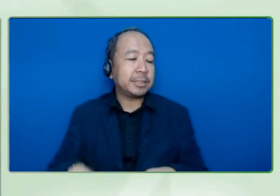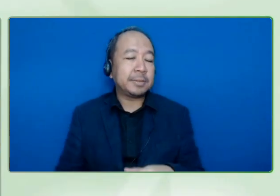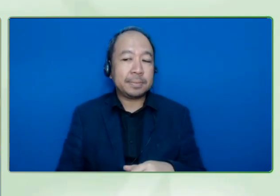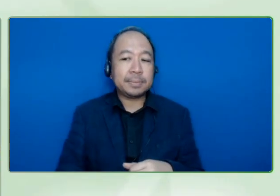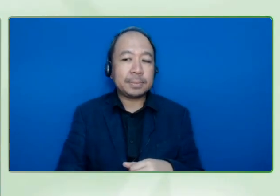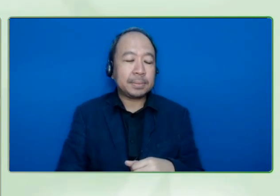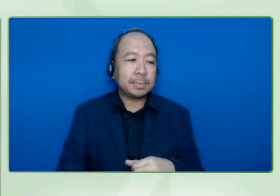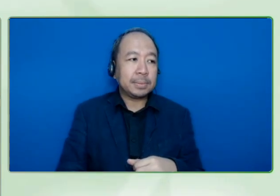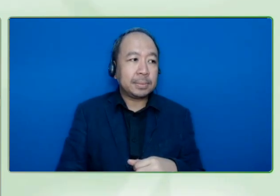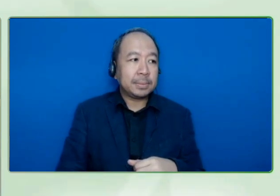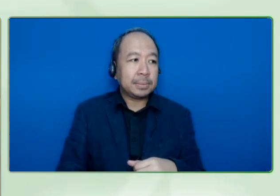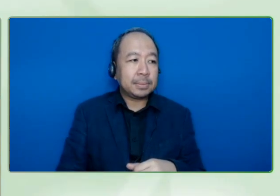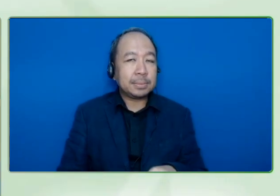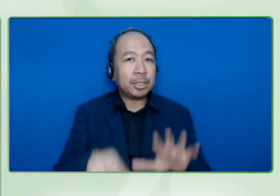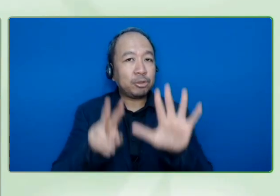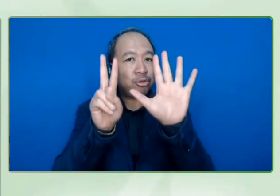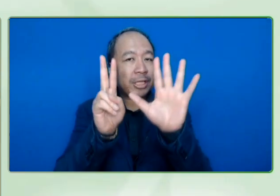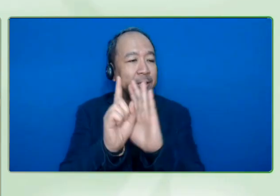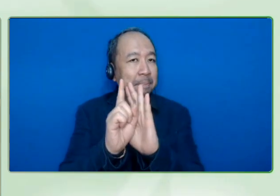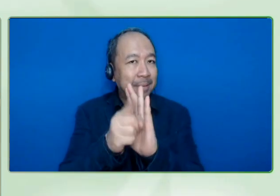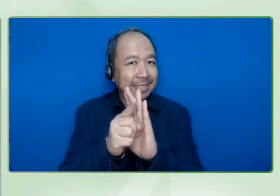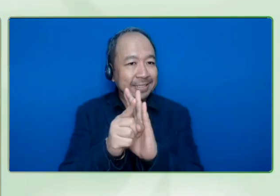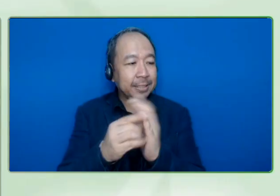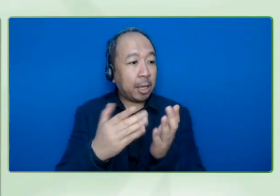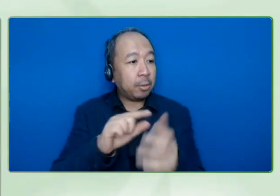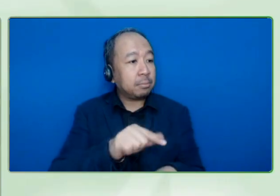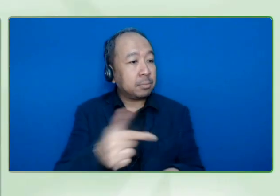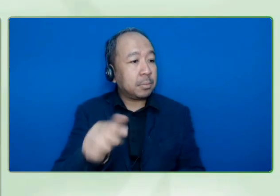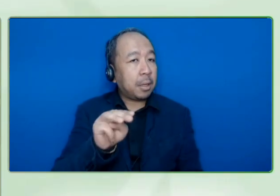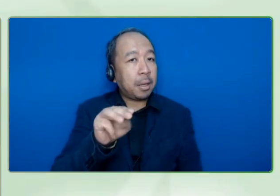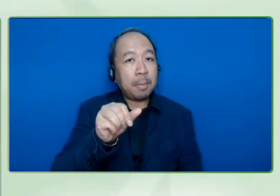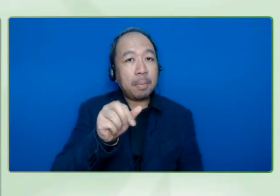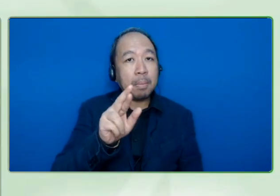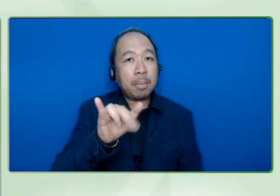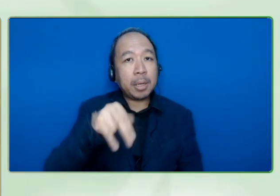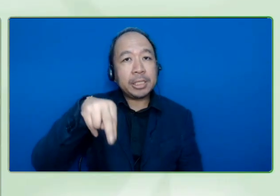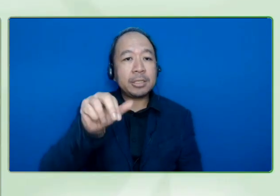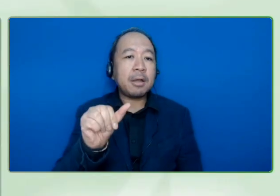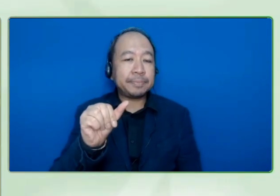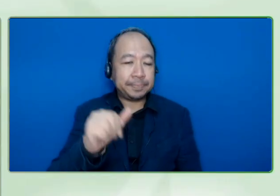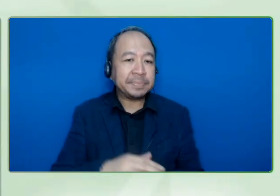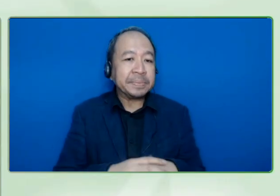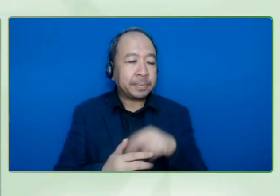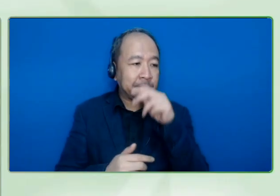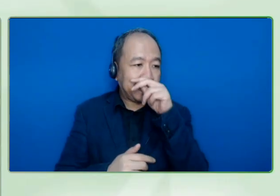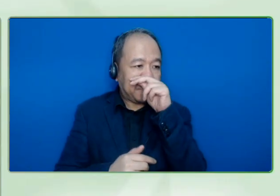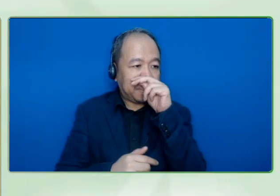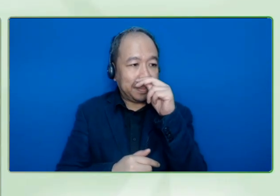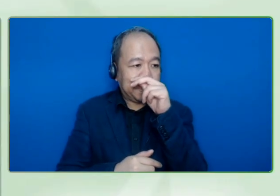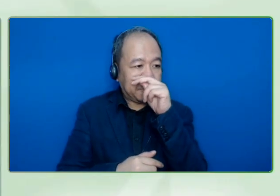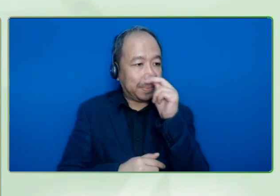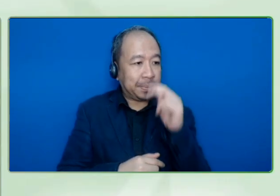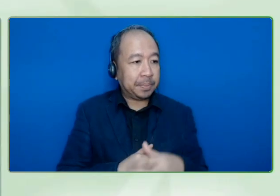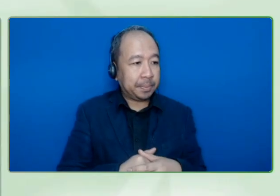7 minutes on the clock, and we're going to go to Marina. I'm next. Great. So let's